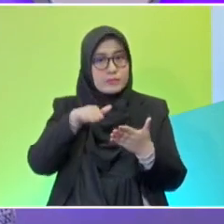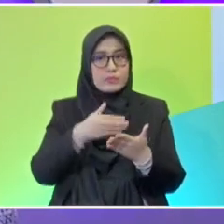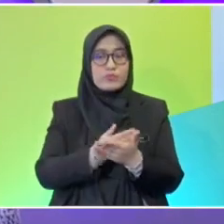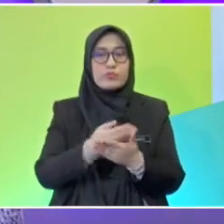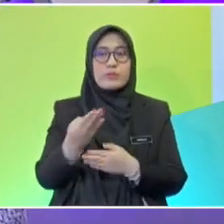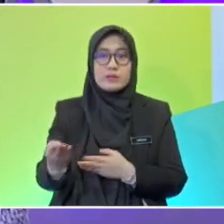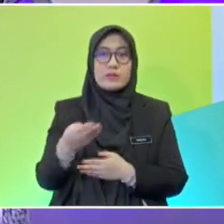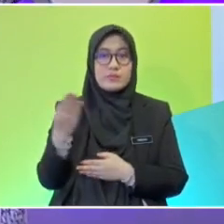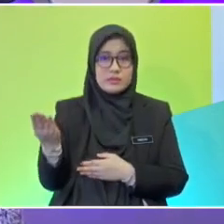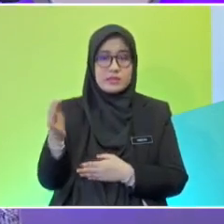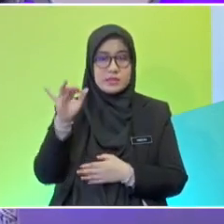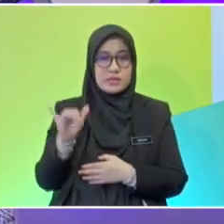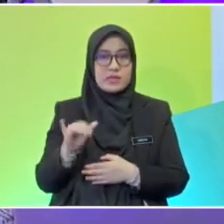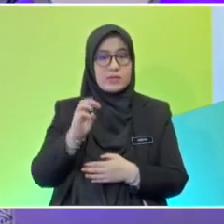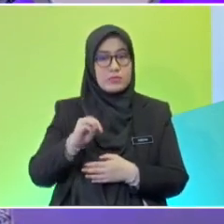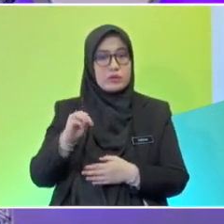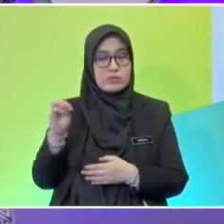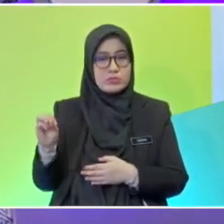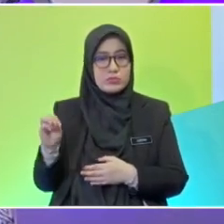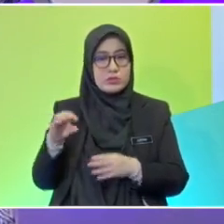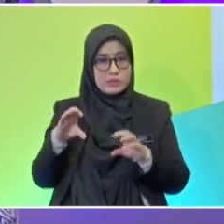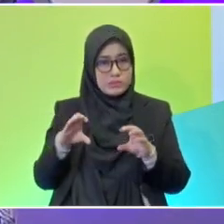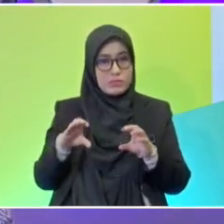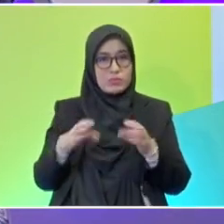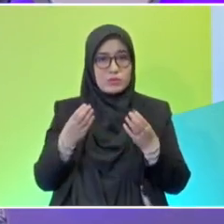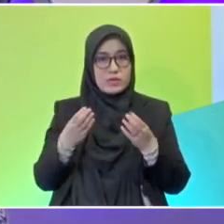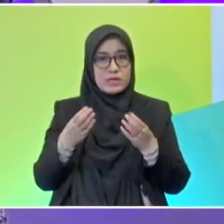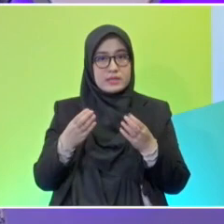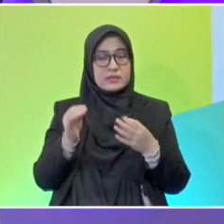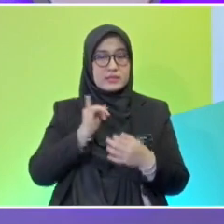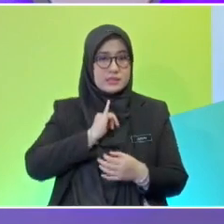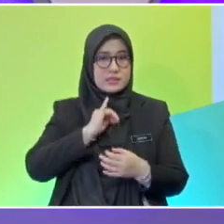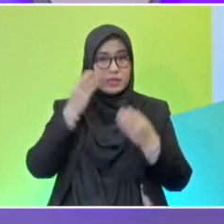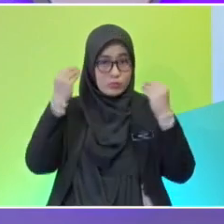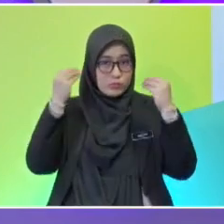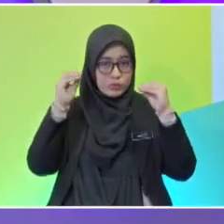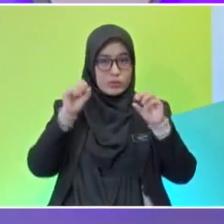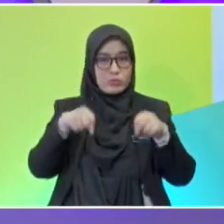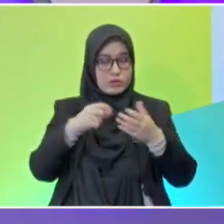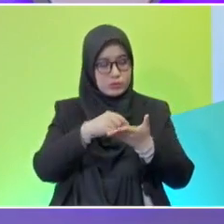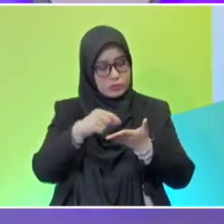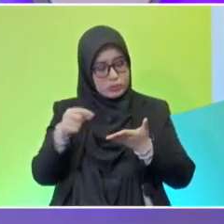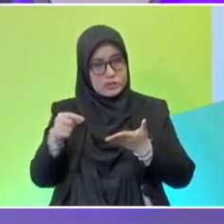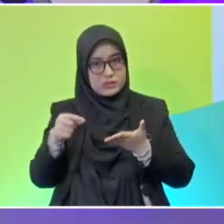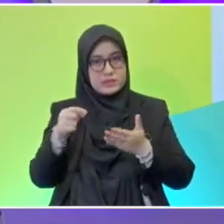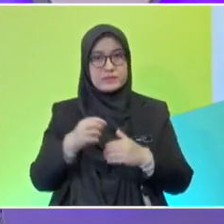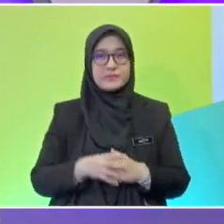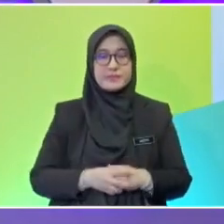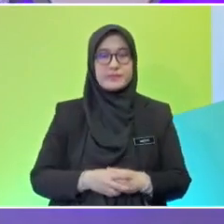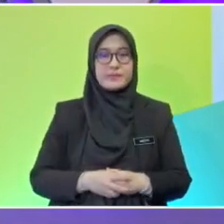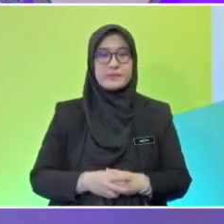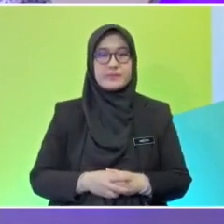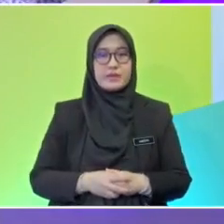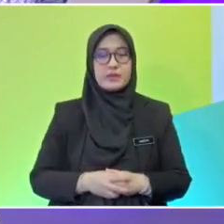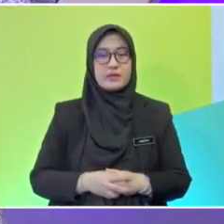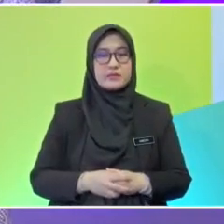the pupil better. So I usually do this for pupils that I'm tracking their progress more. Yeah, someone who needs a little bit more